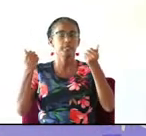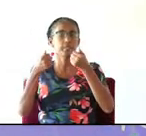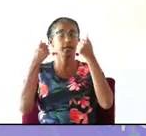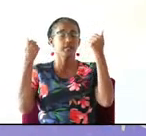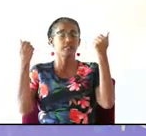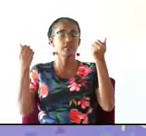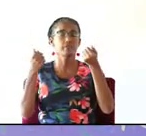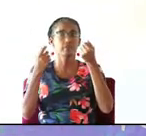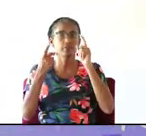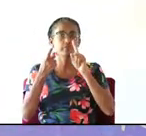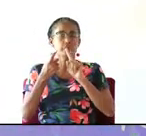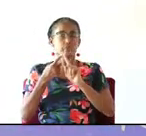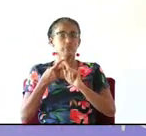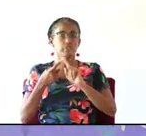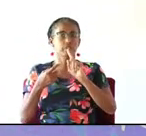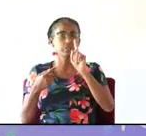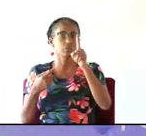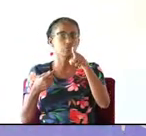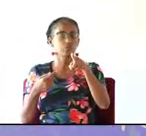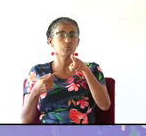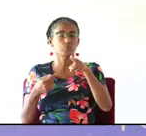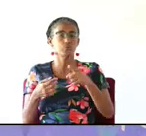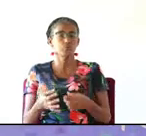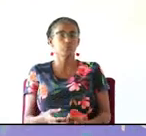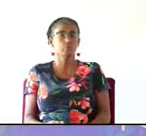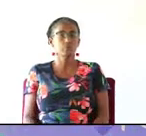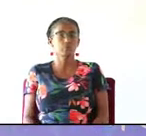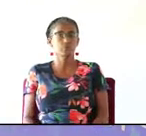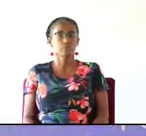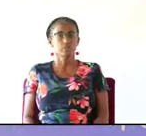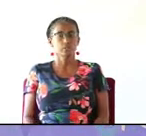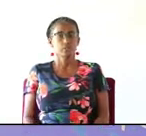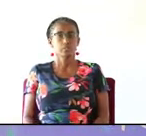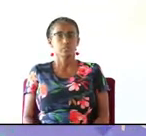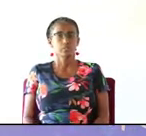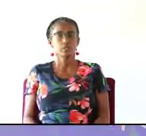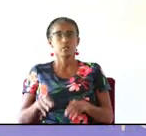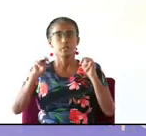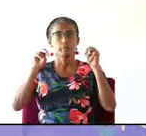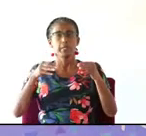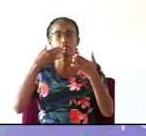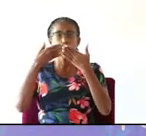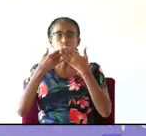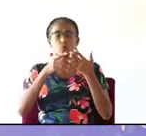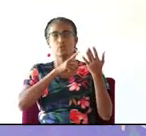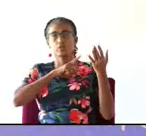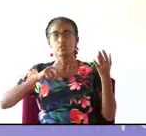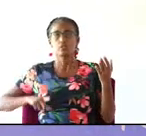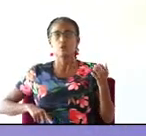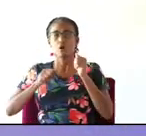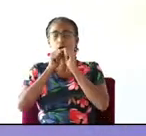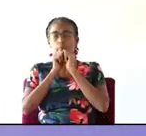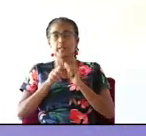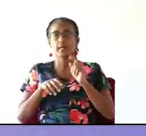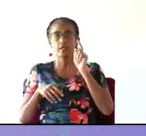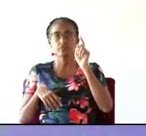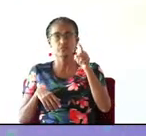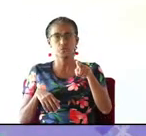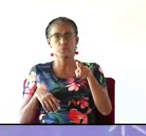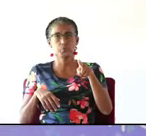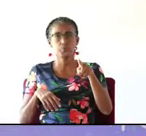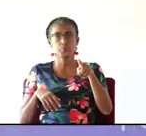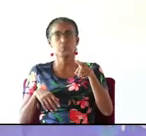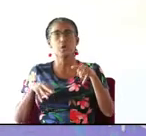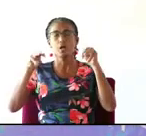Happy anniversary to you. May the good Lord. May the good Lord bless